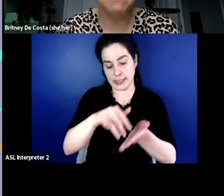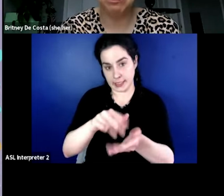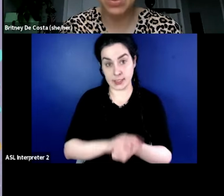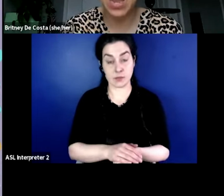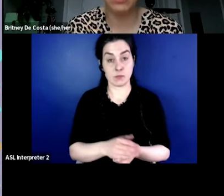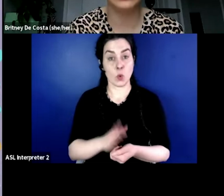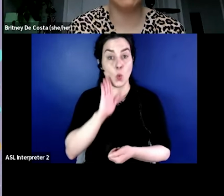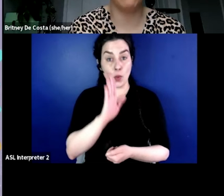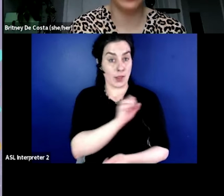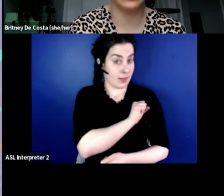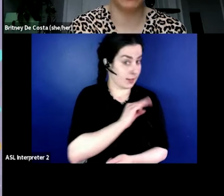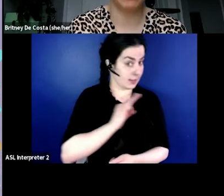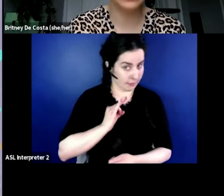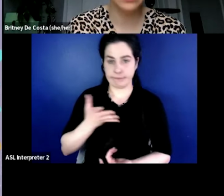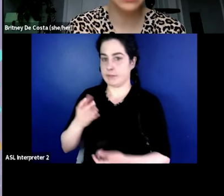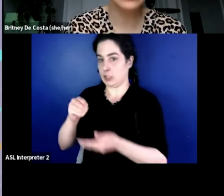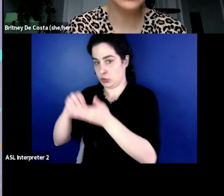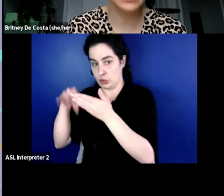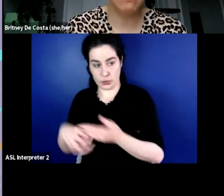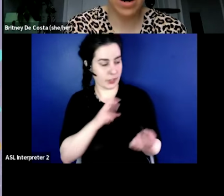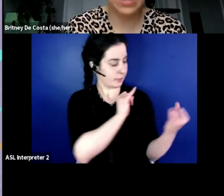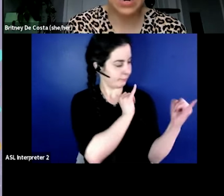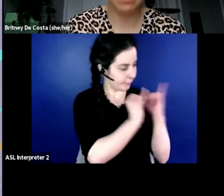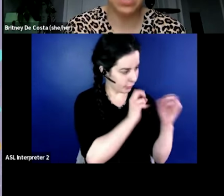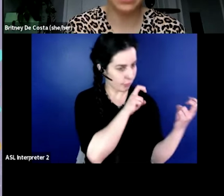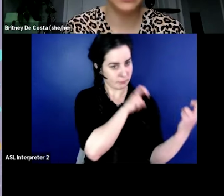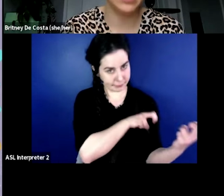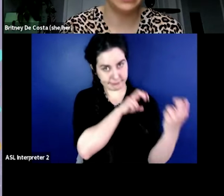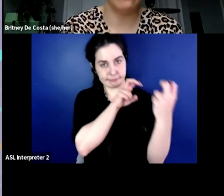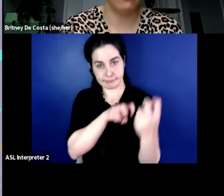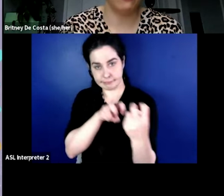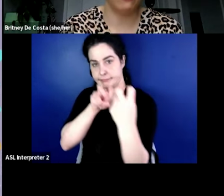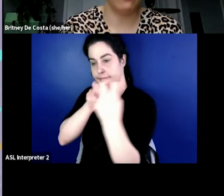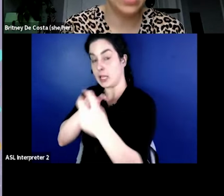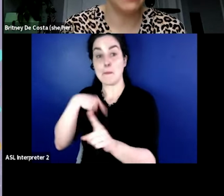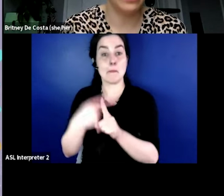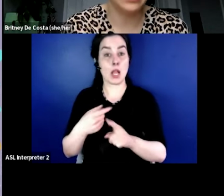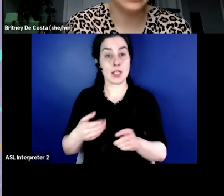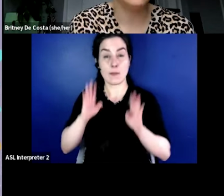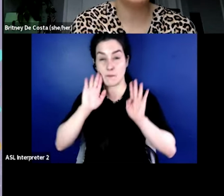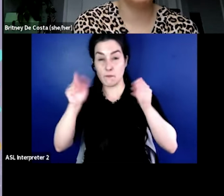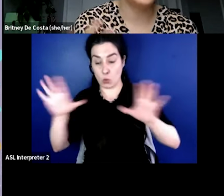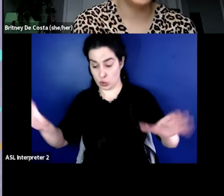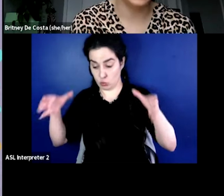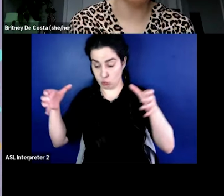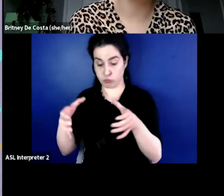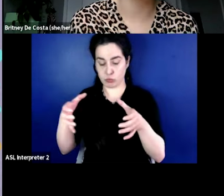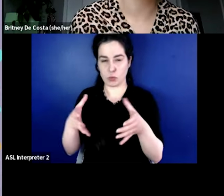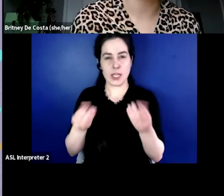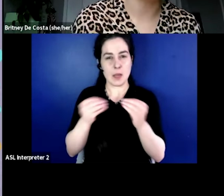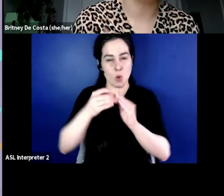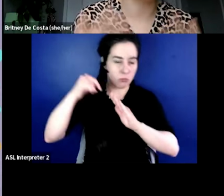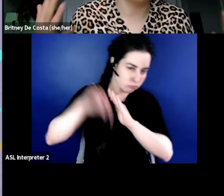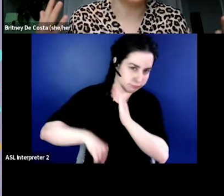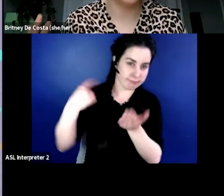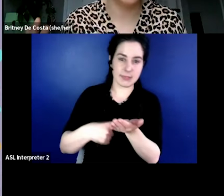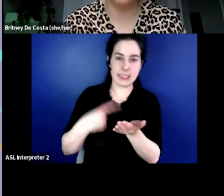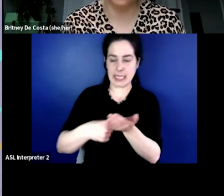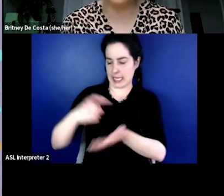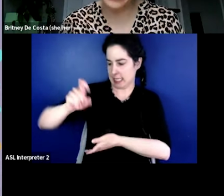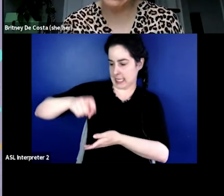faculty and hosting focus groups to get a more in-depth understanding of what the issue is and what the needs are that we can't capture in a